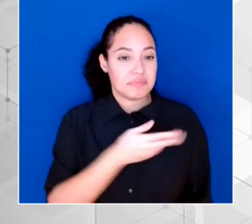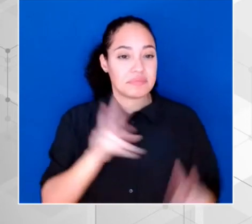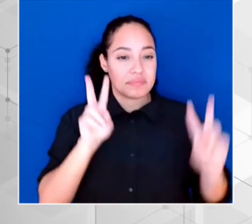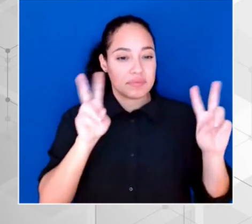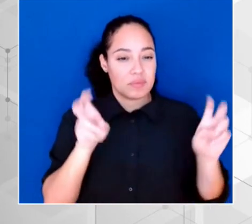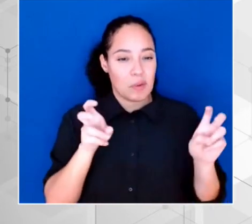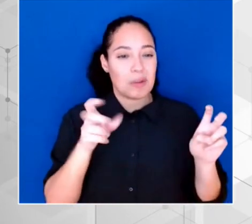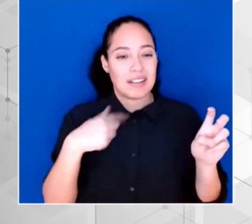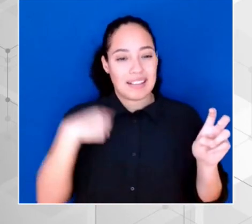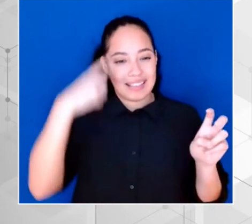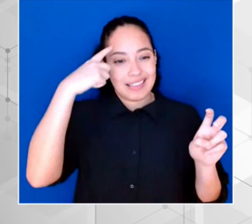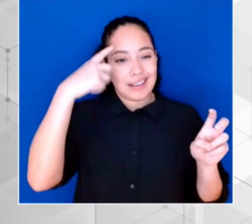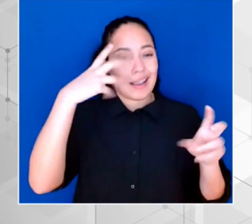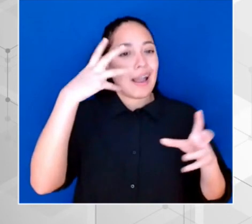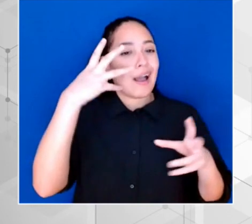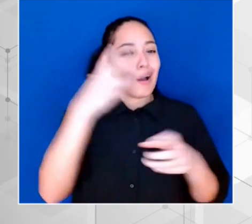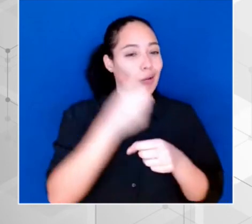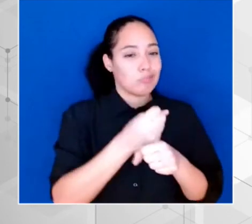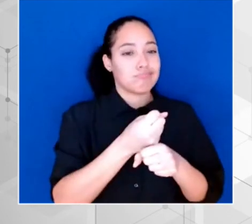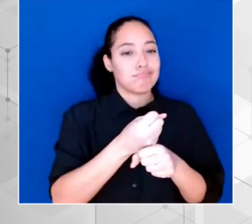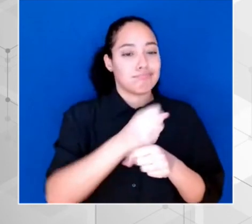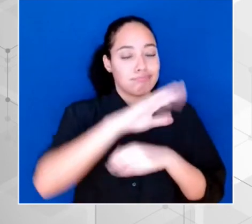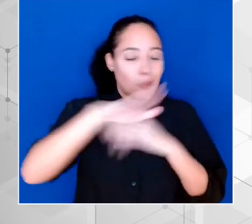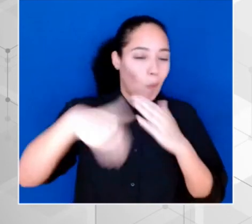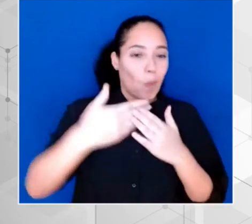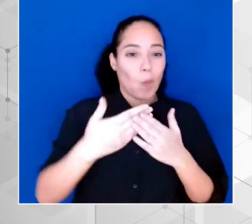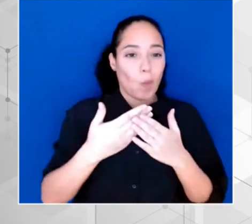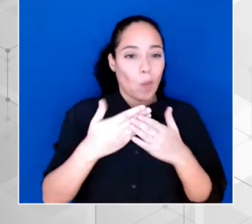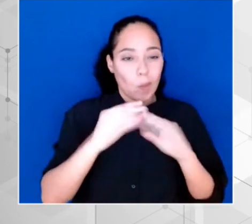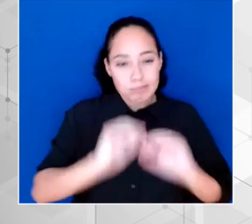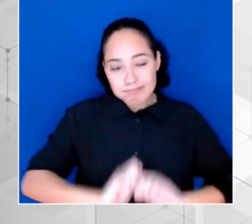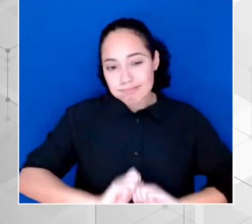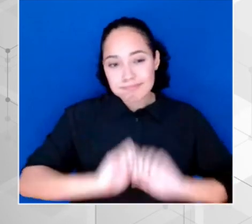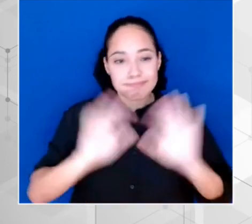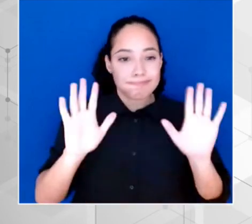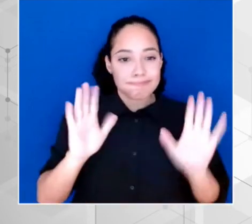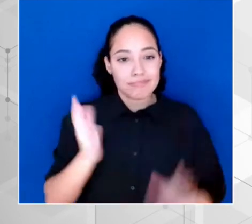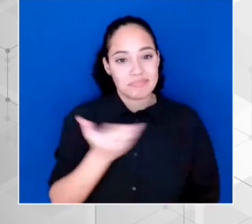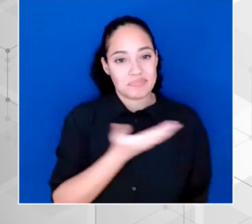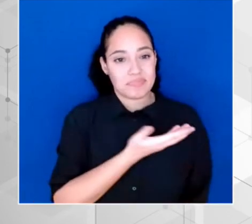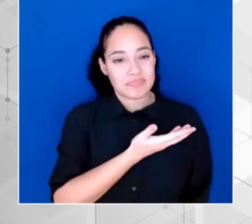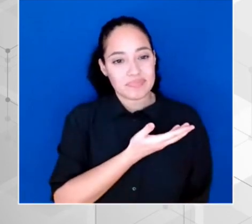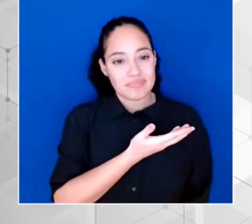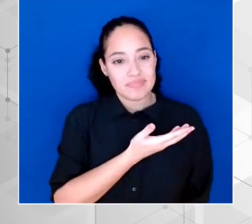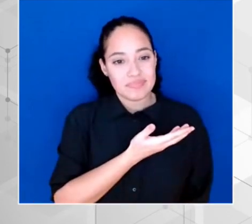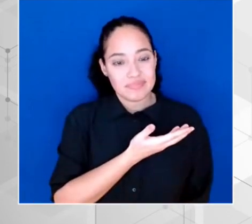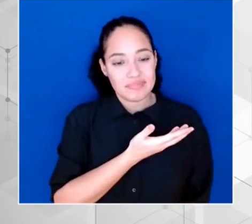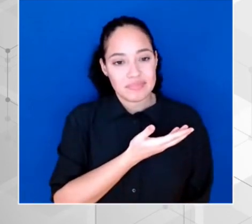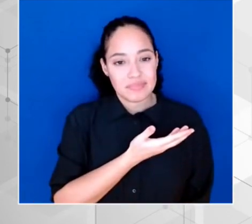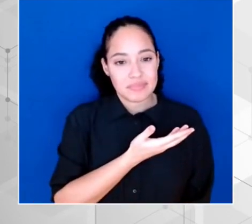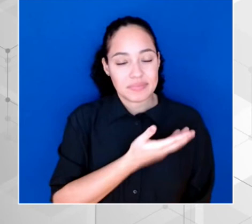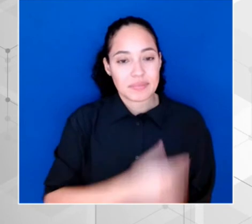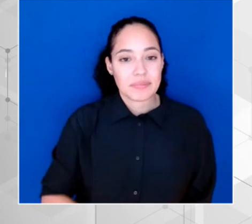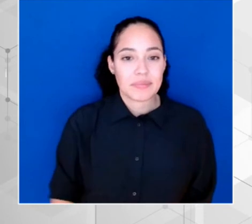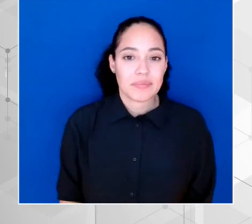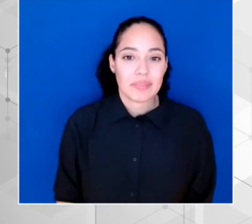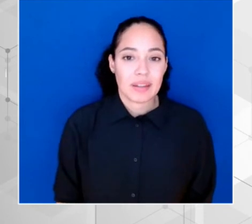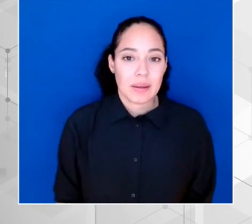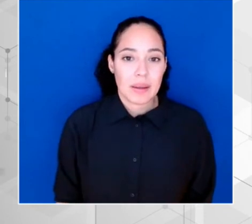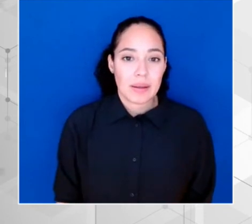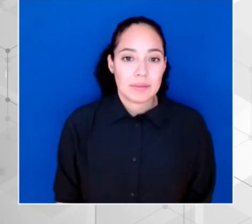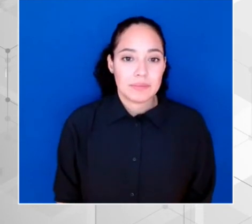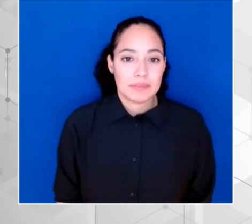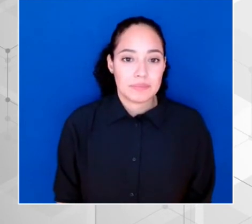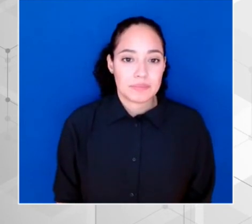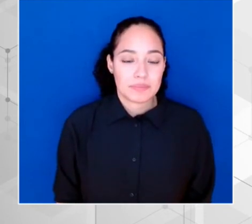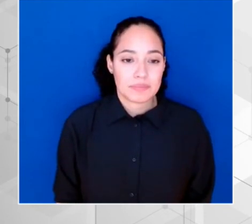accessibility. And the first one I said is just not just about disabled users being able to access your website. It's